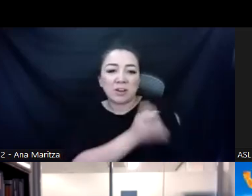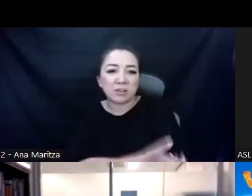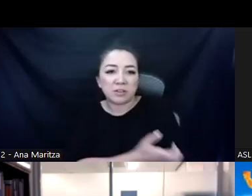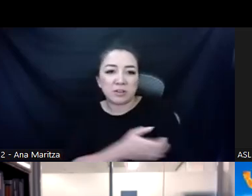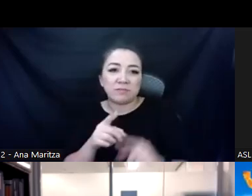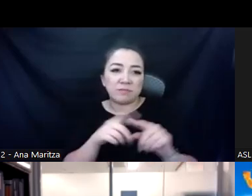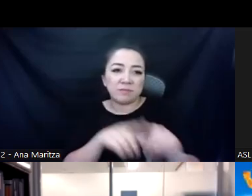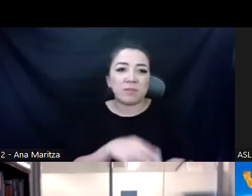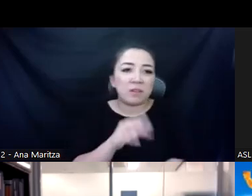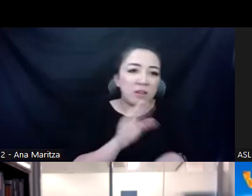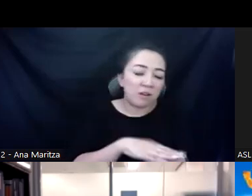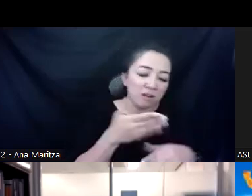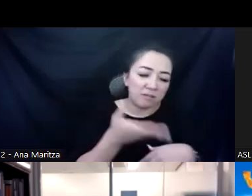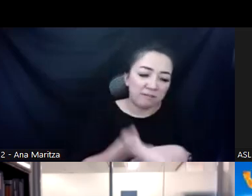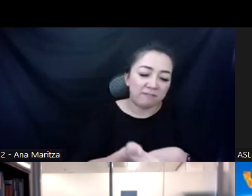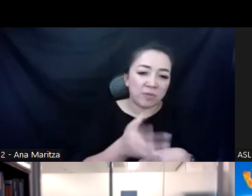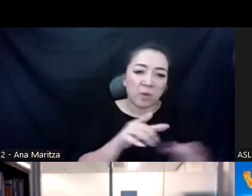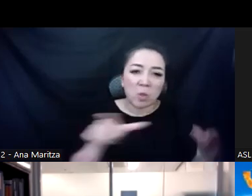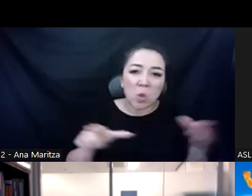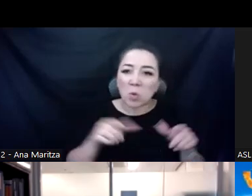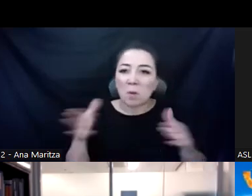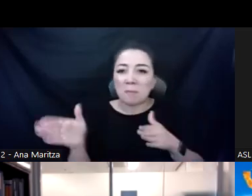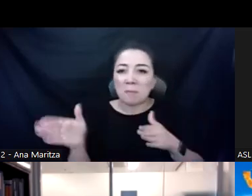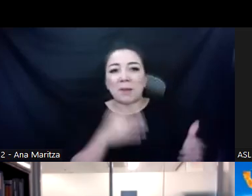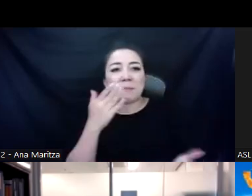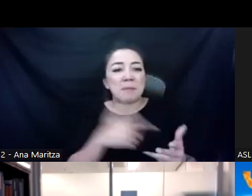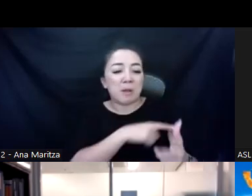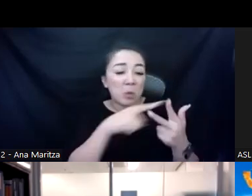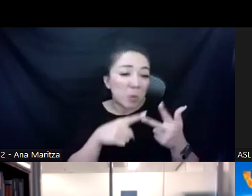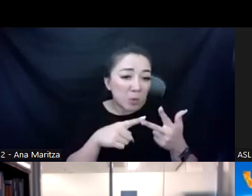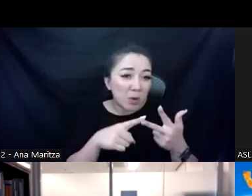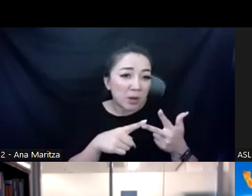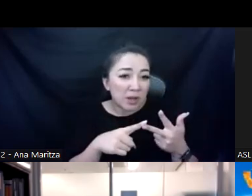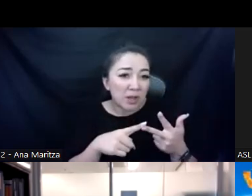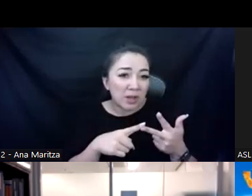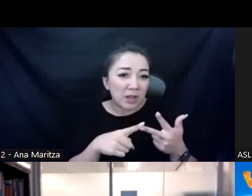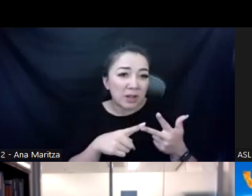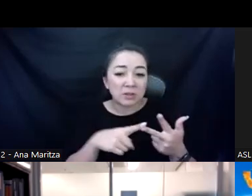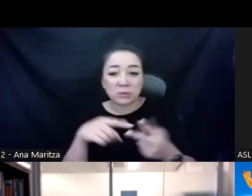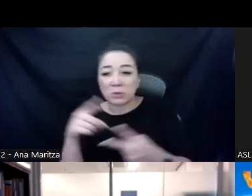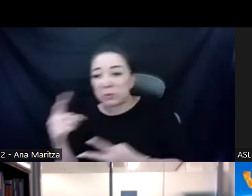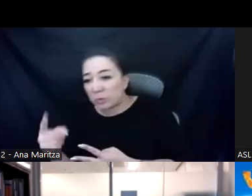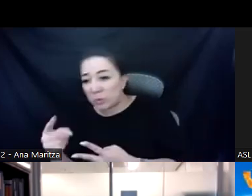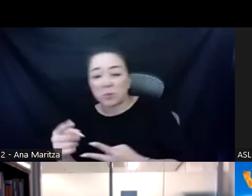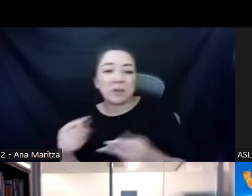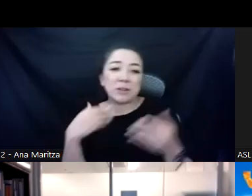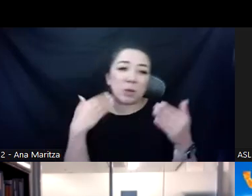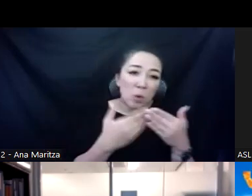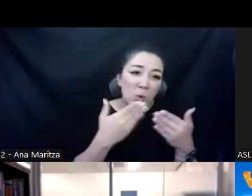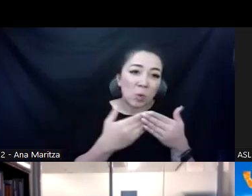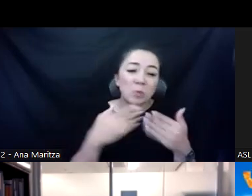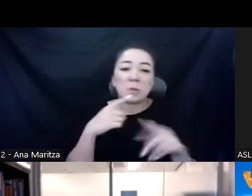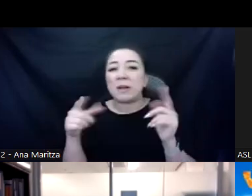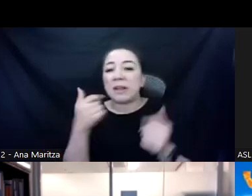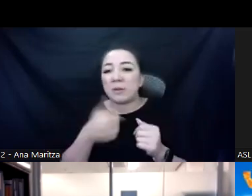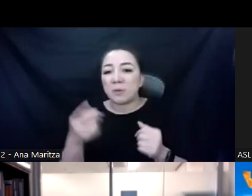the local planning, like maybe 3 to 2, but it's pretty close. So does anybody else want